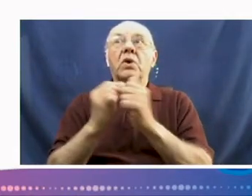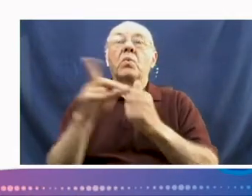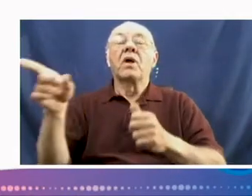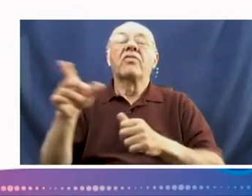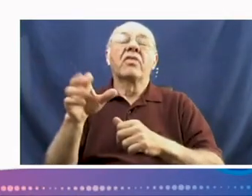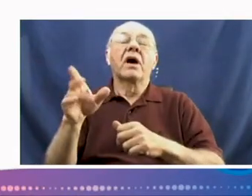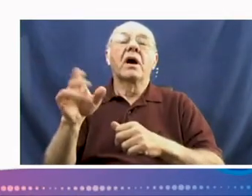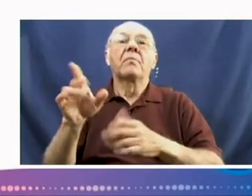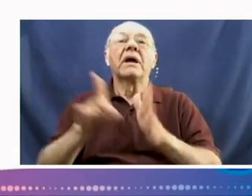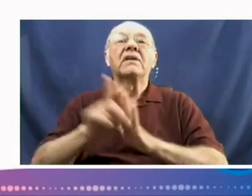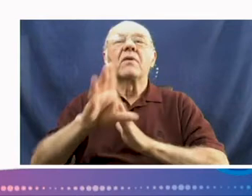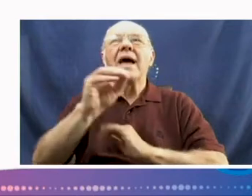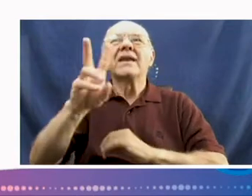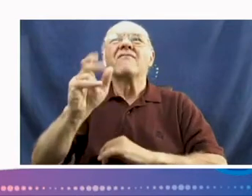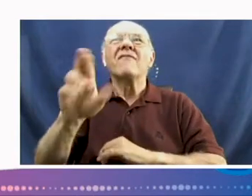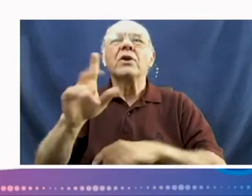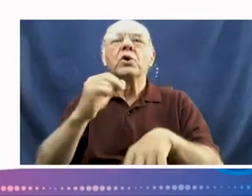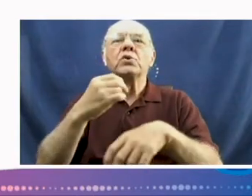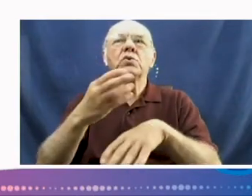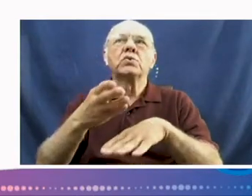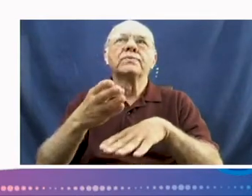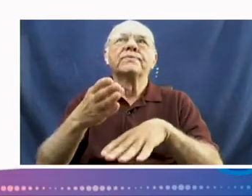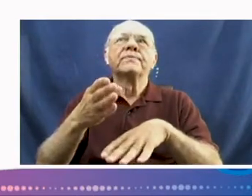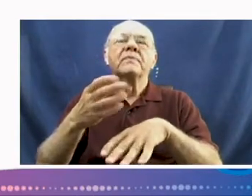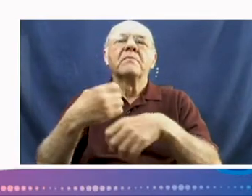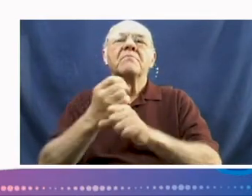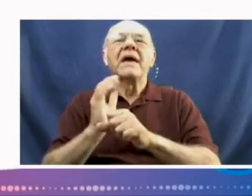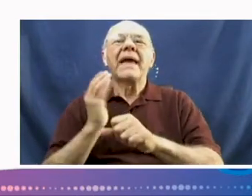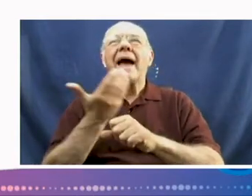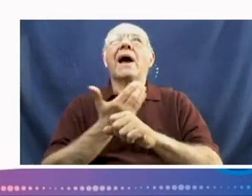vendors to make our websites and mobile applications more accessible.